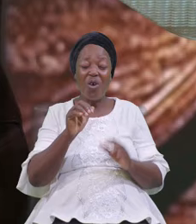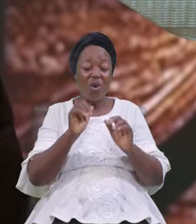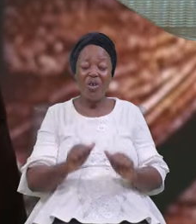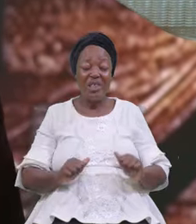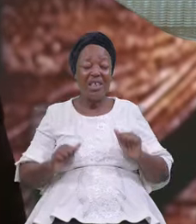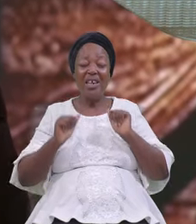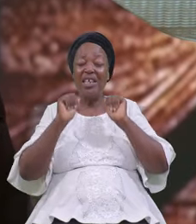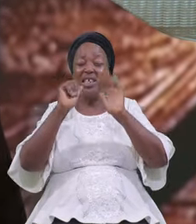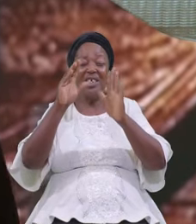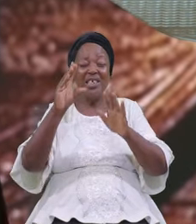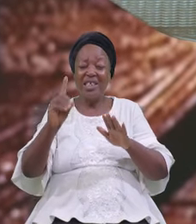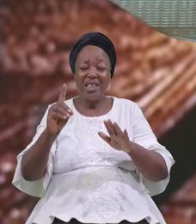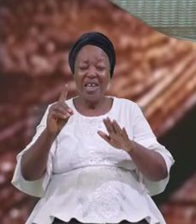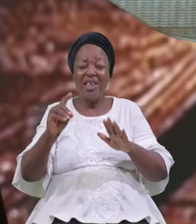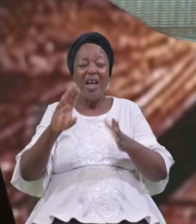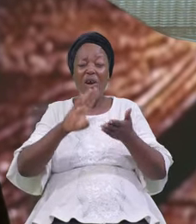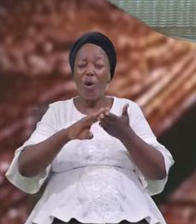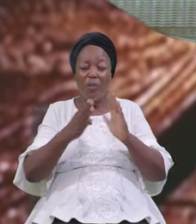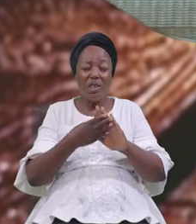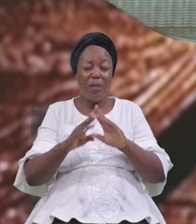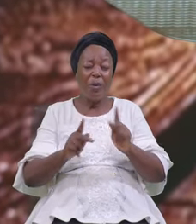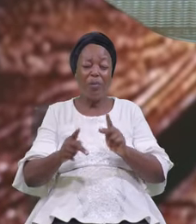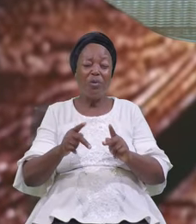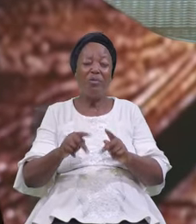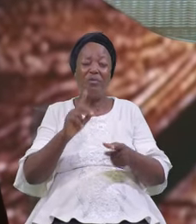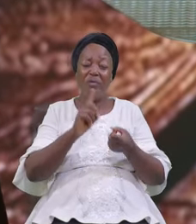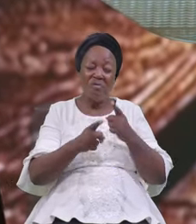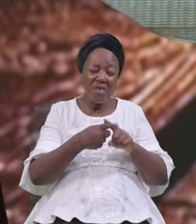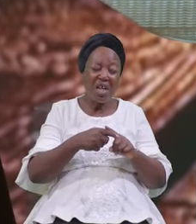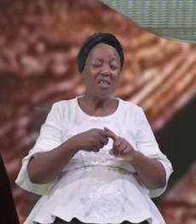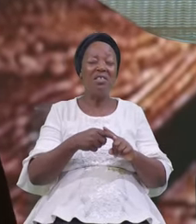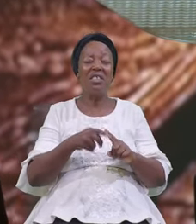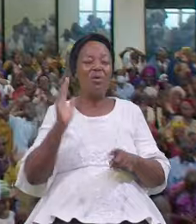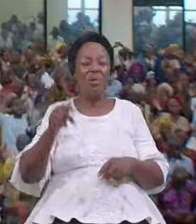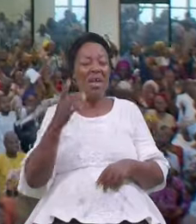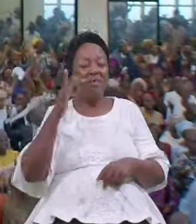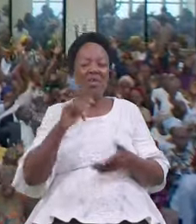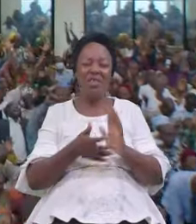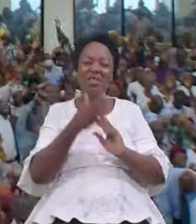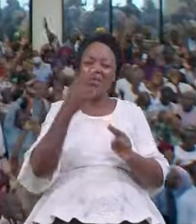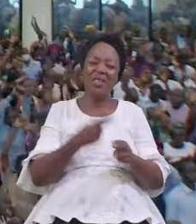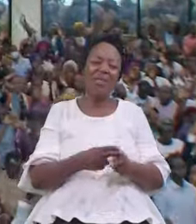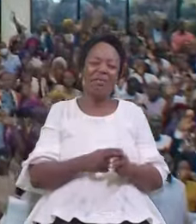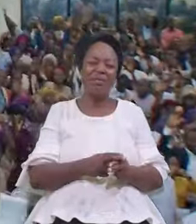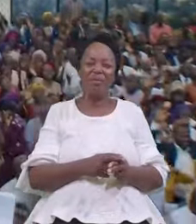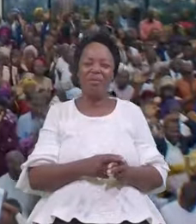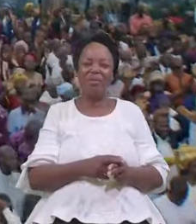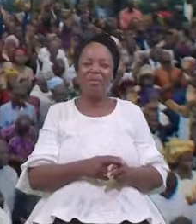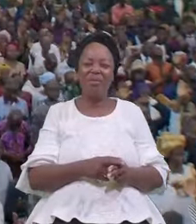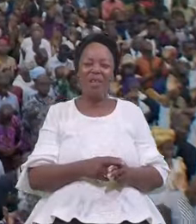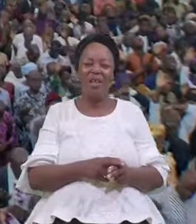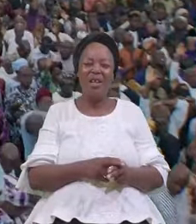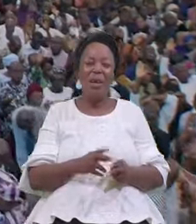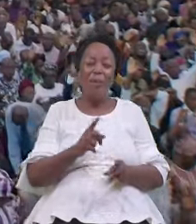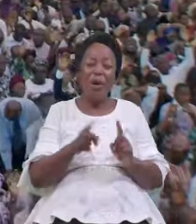unconsecrated community people, neighbors, they will envy you. But their